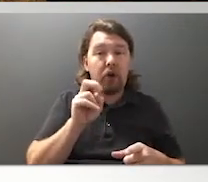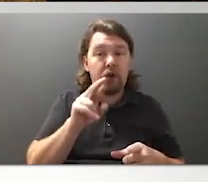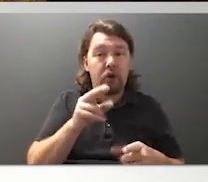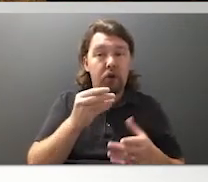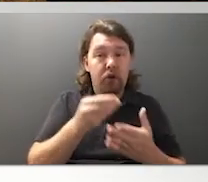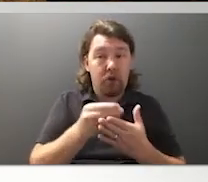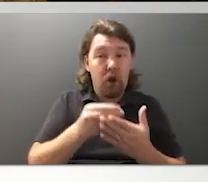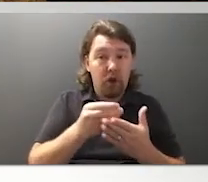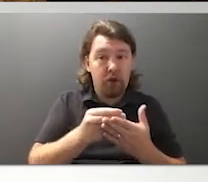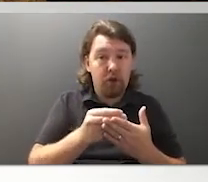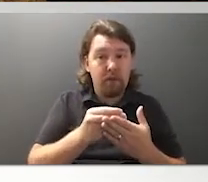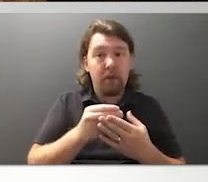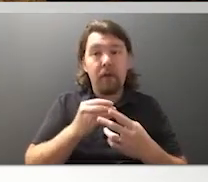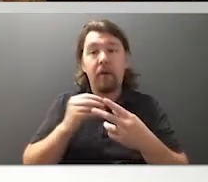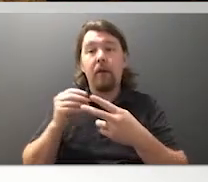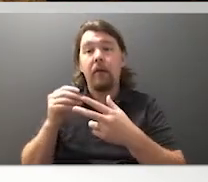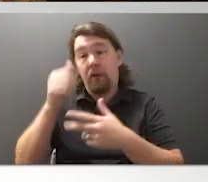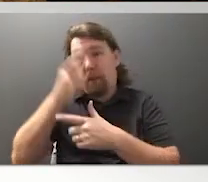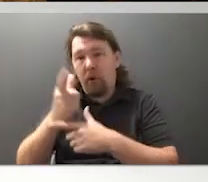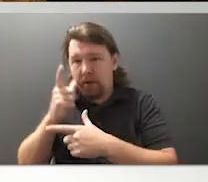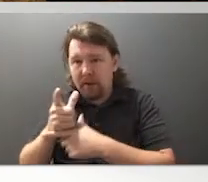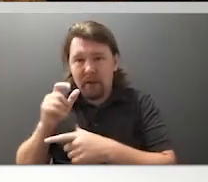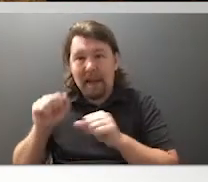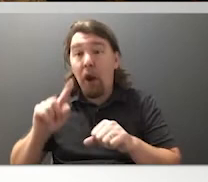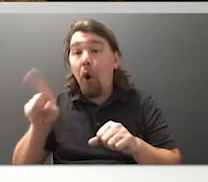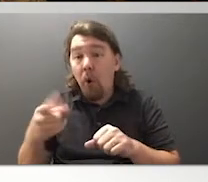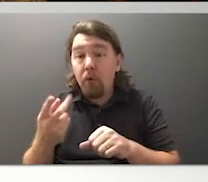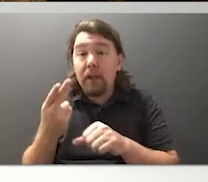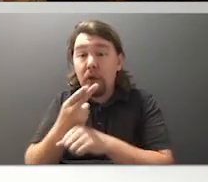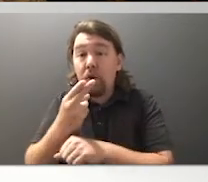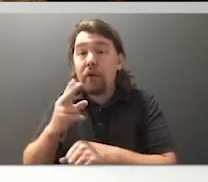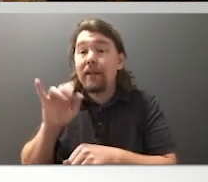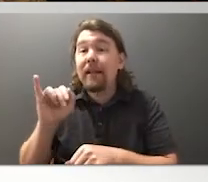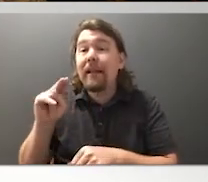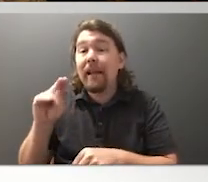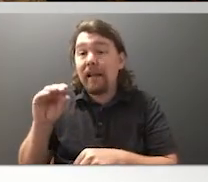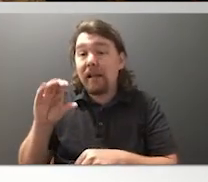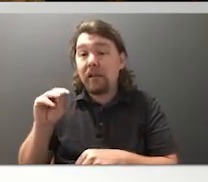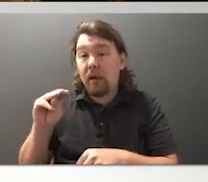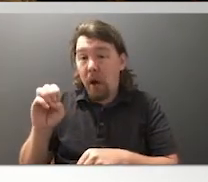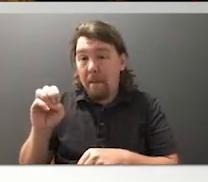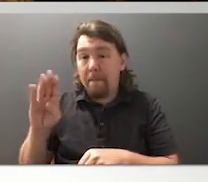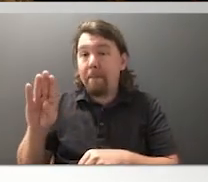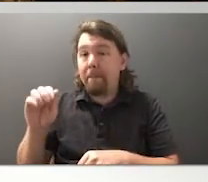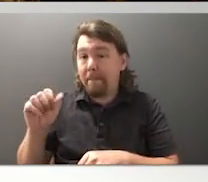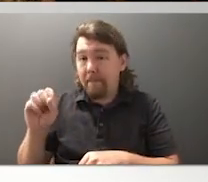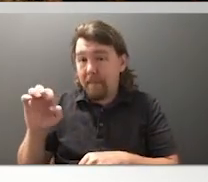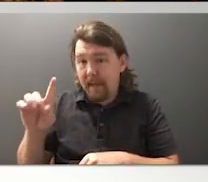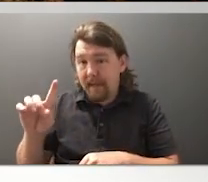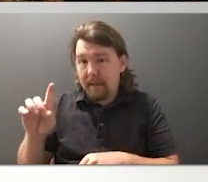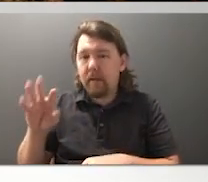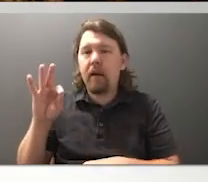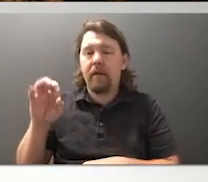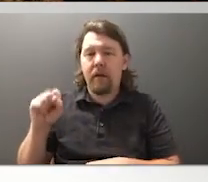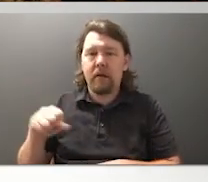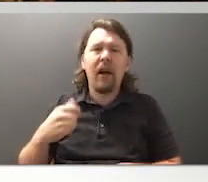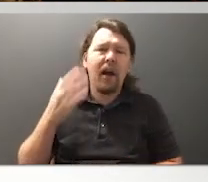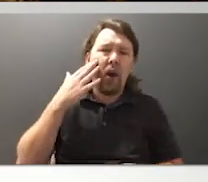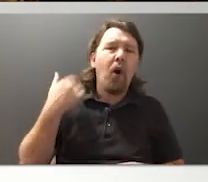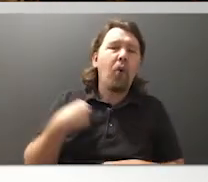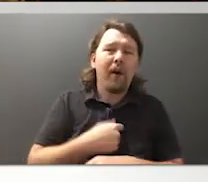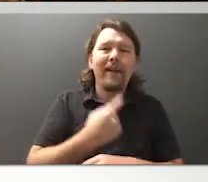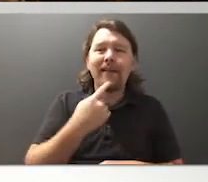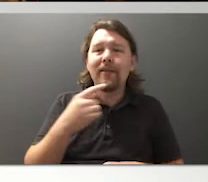the income-based FES. All right, Nia. Sorry, and I just want to clarify. So I know we say Gardner because that's what we're used